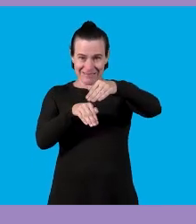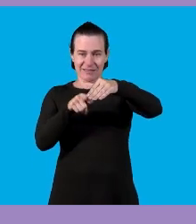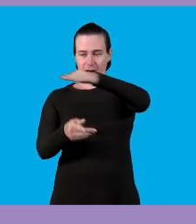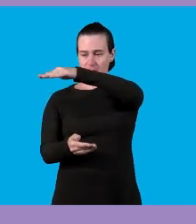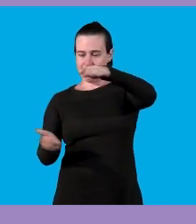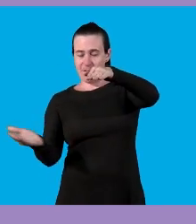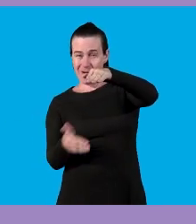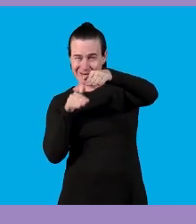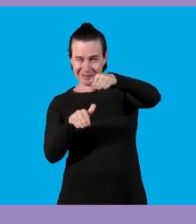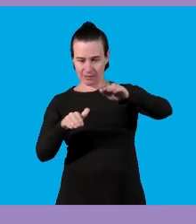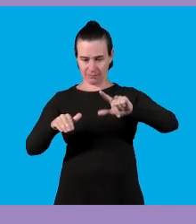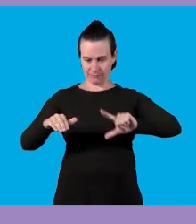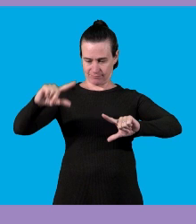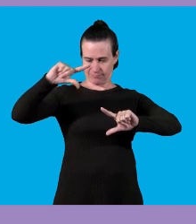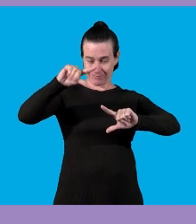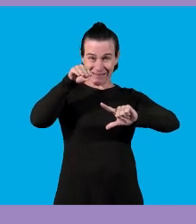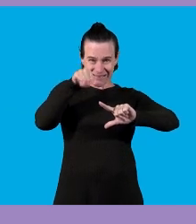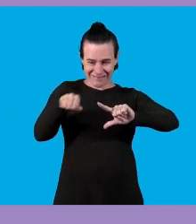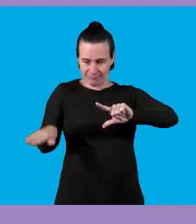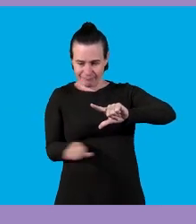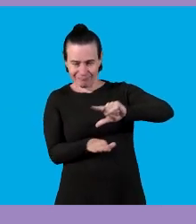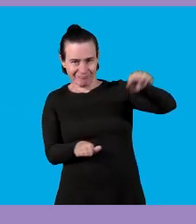say angle